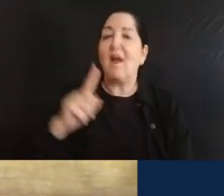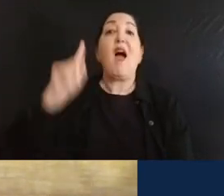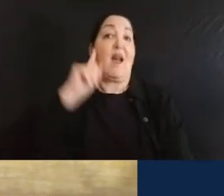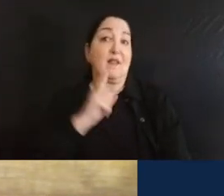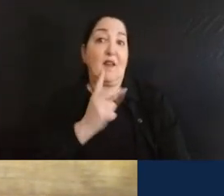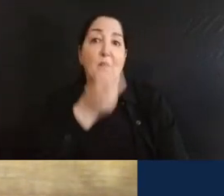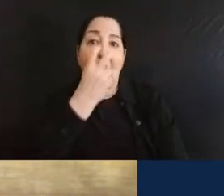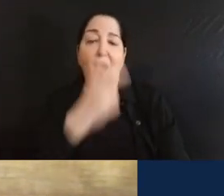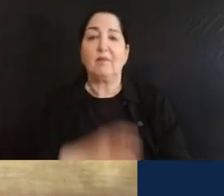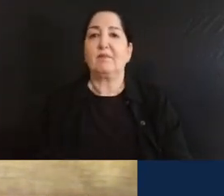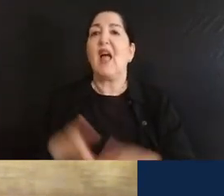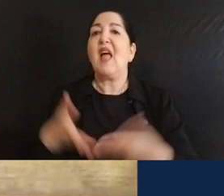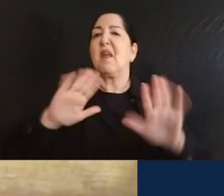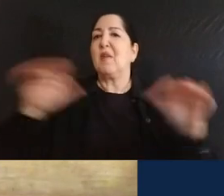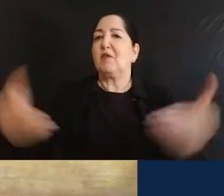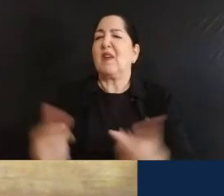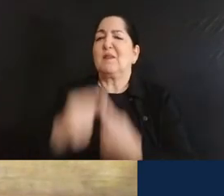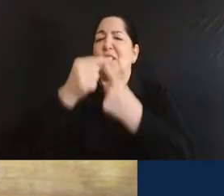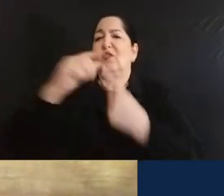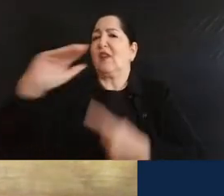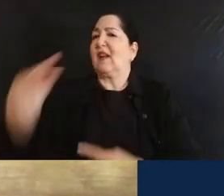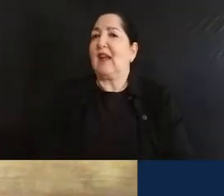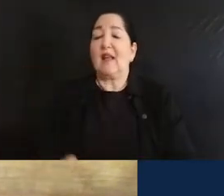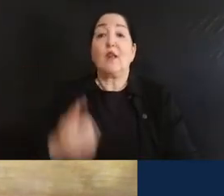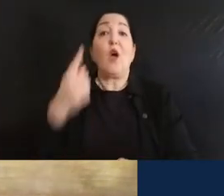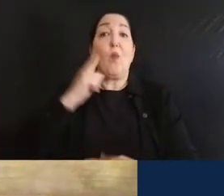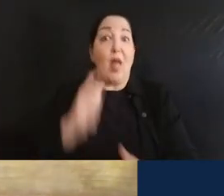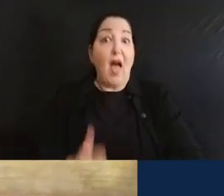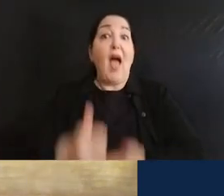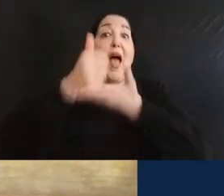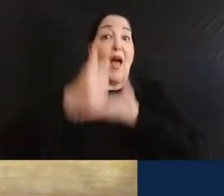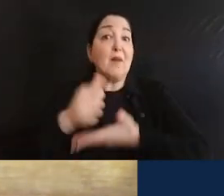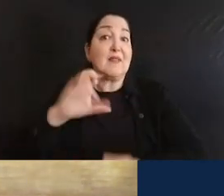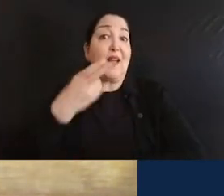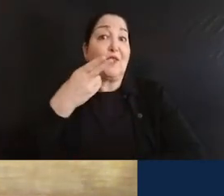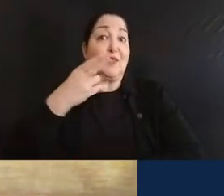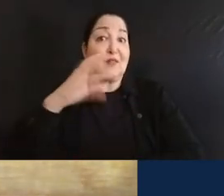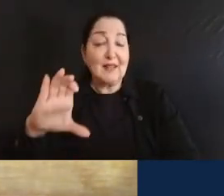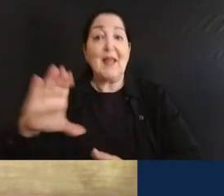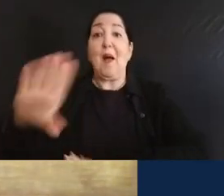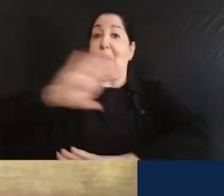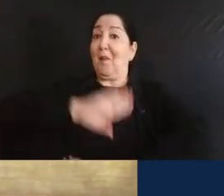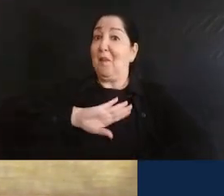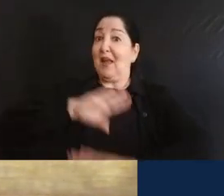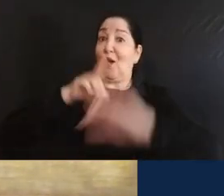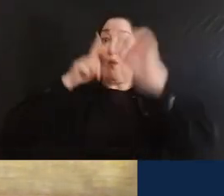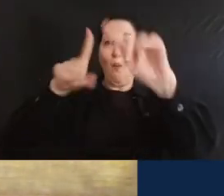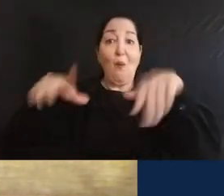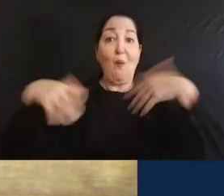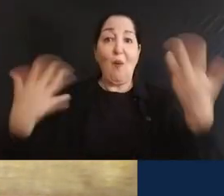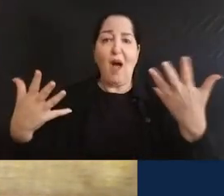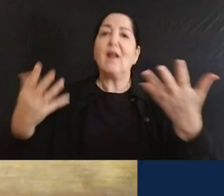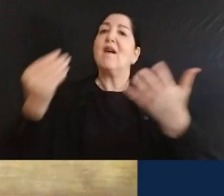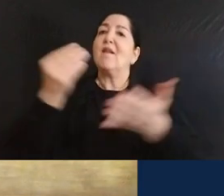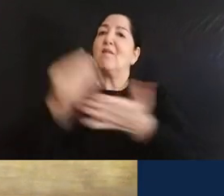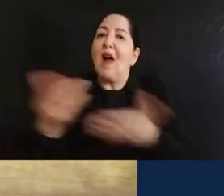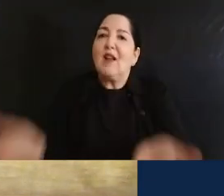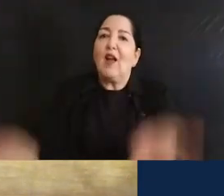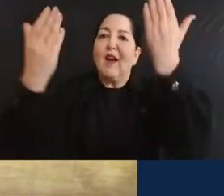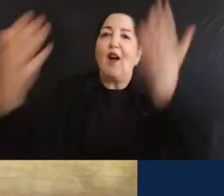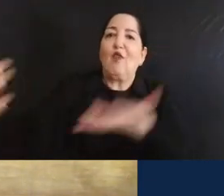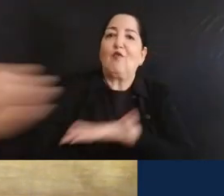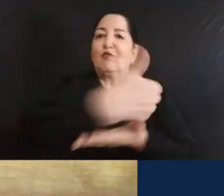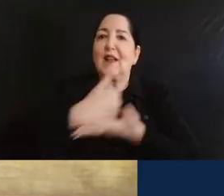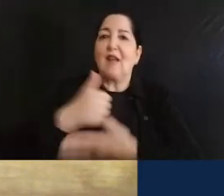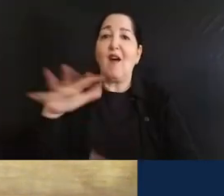blind. So, let me introduce to you a very special guest tonight who is going to help CHC meet